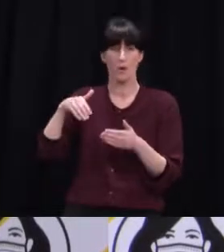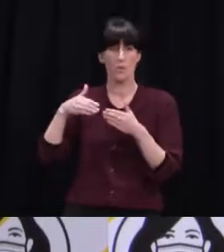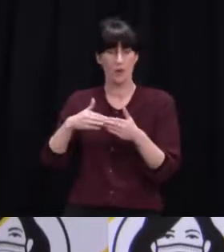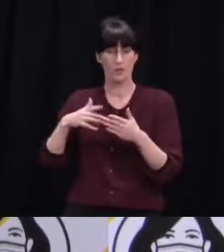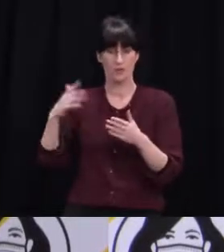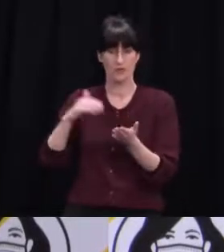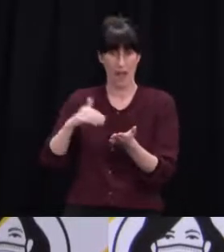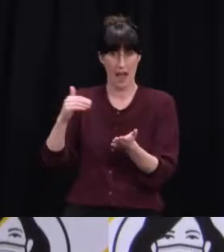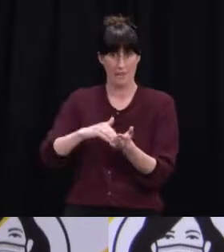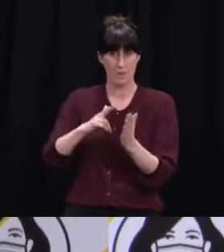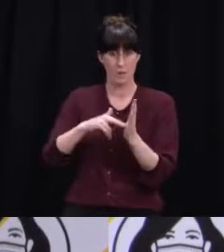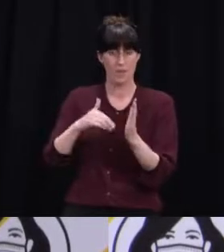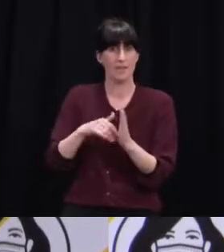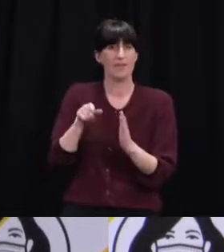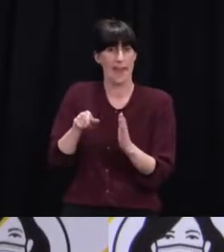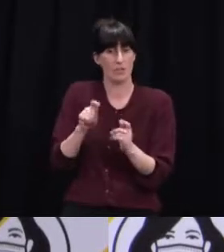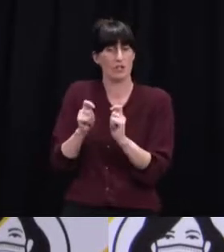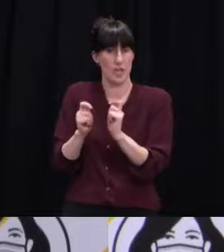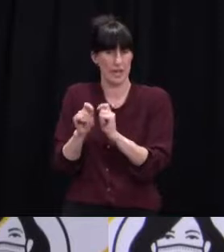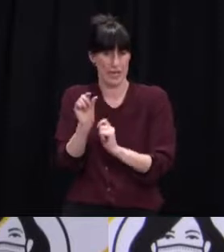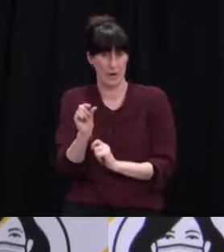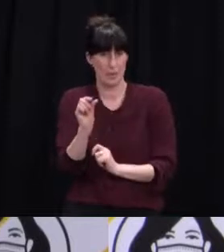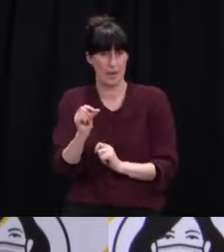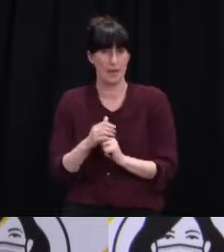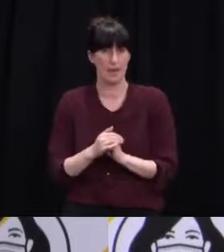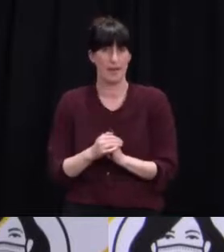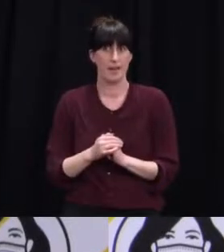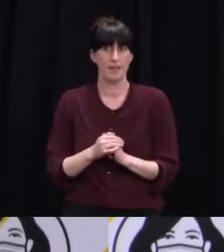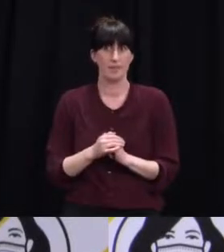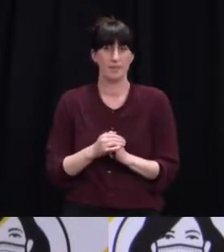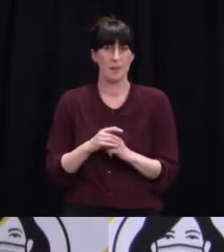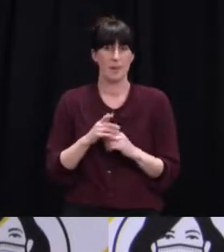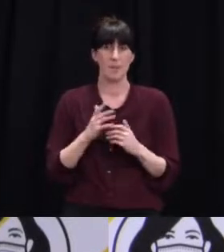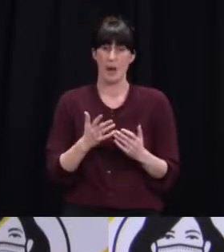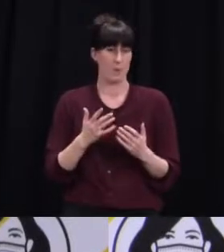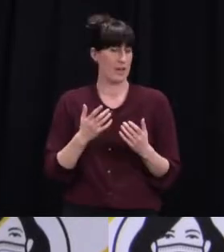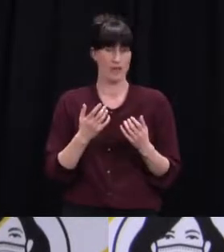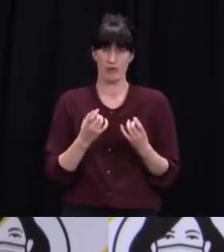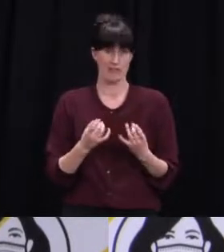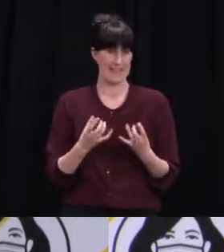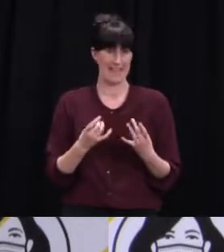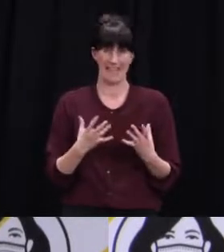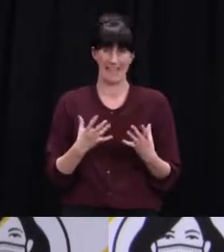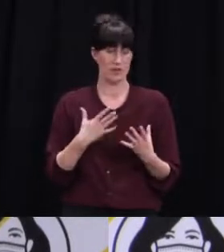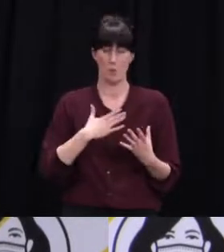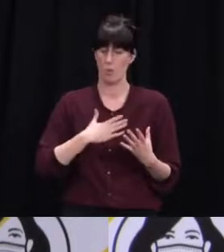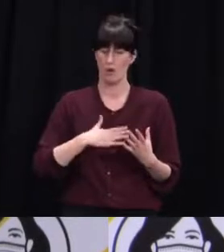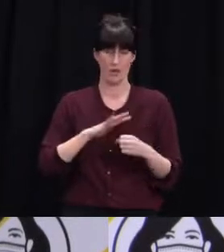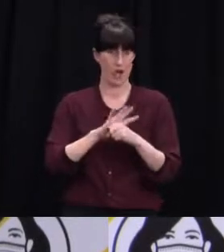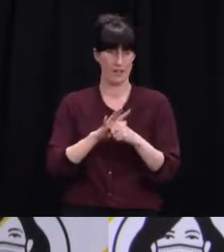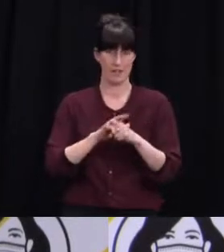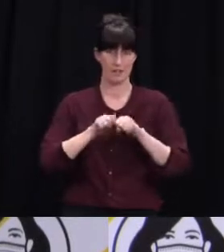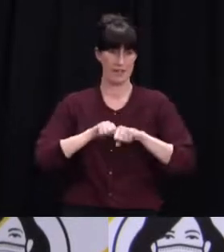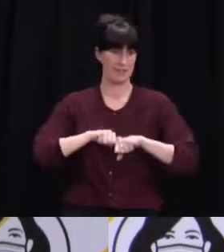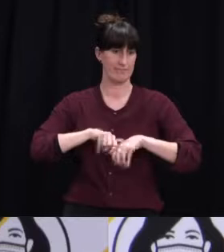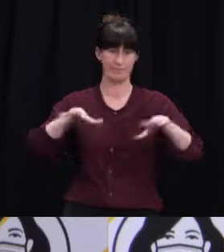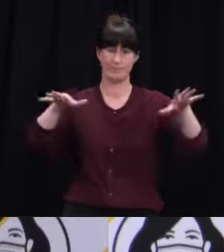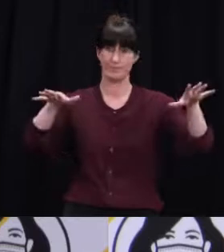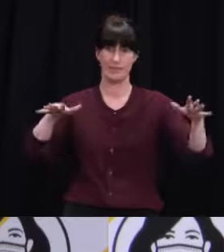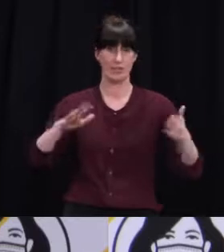the border. And of course, we do want to get to the point where lockdowns aren't the answer to potential outbreaks within the community, but we're